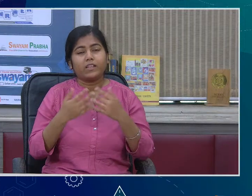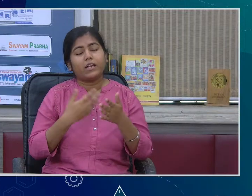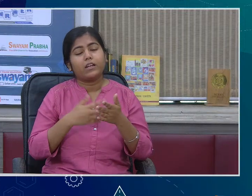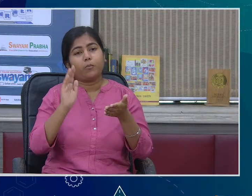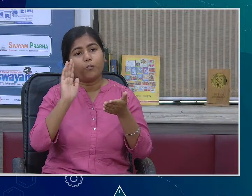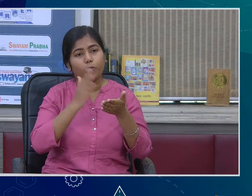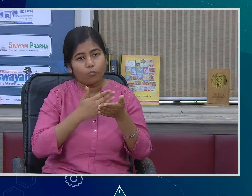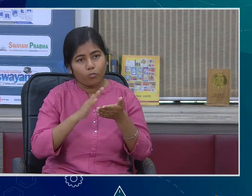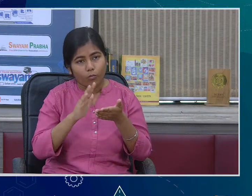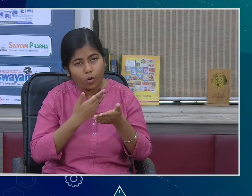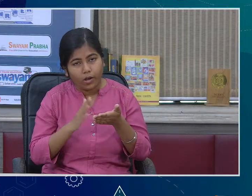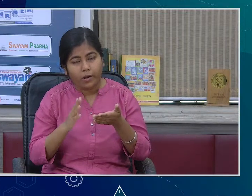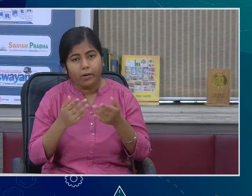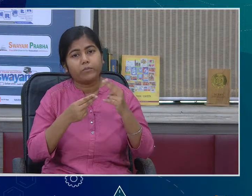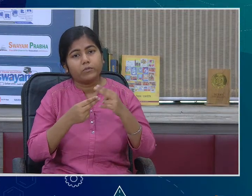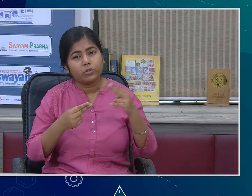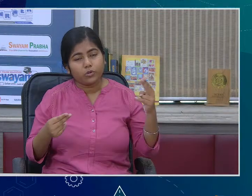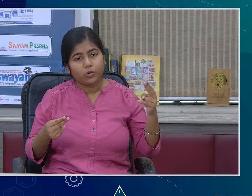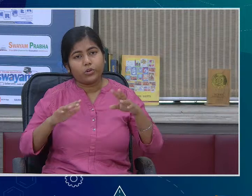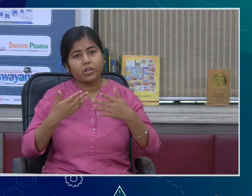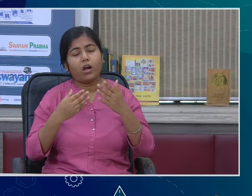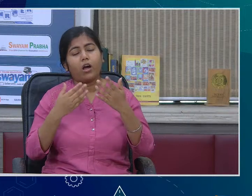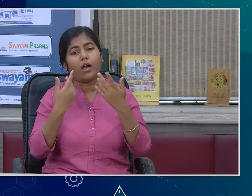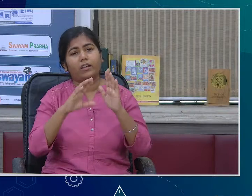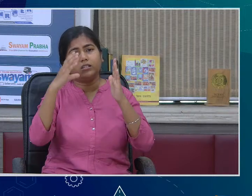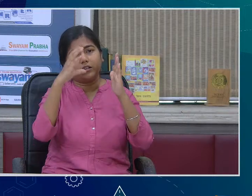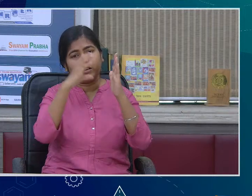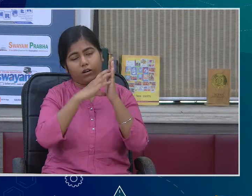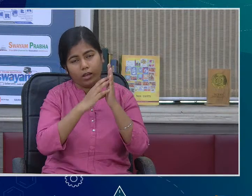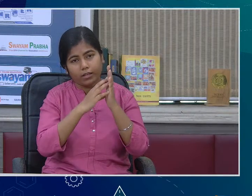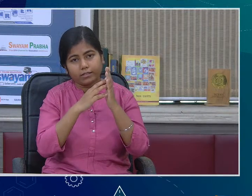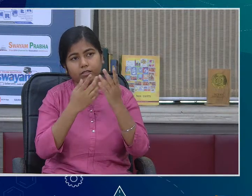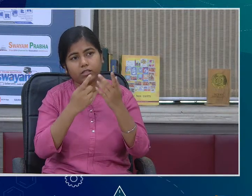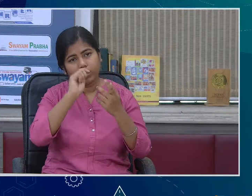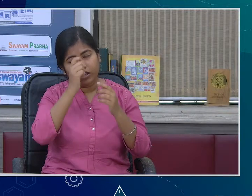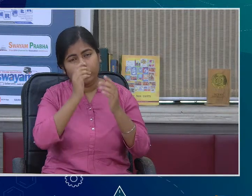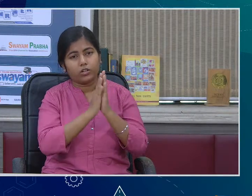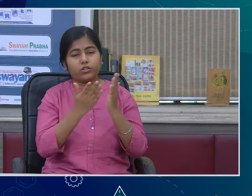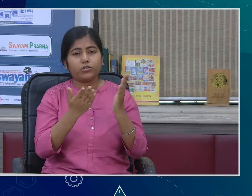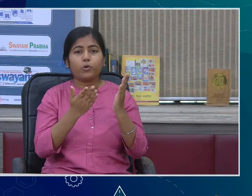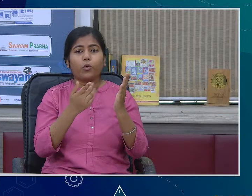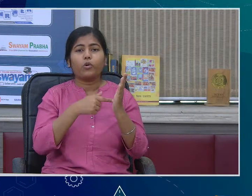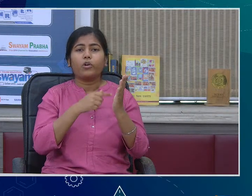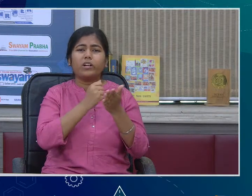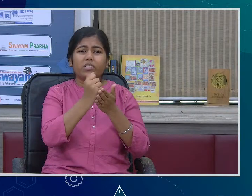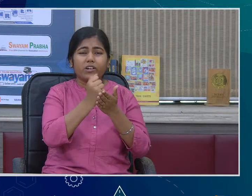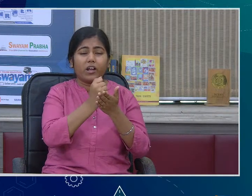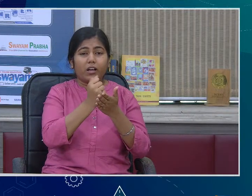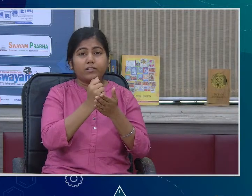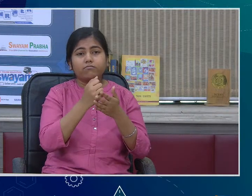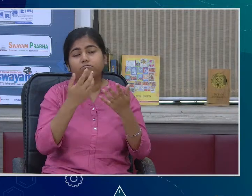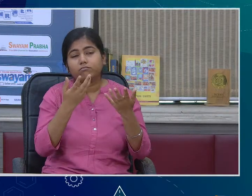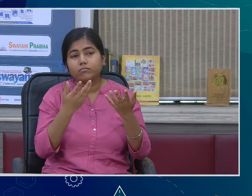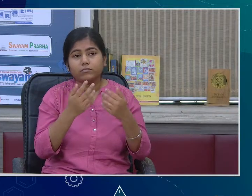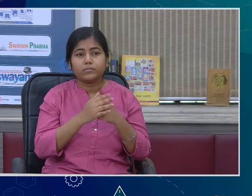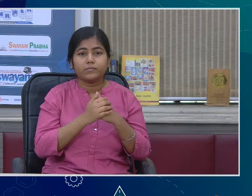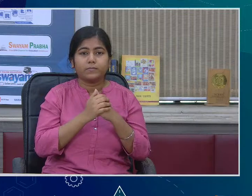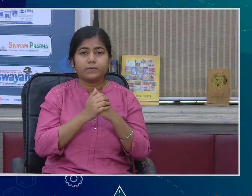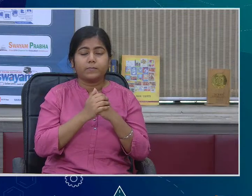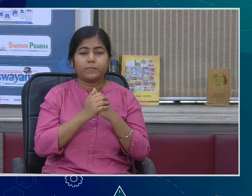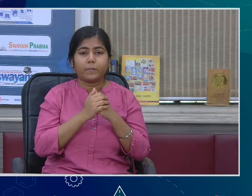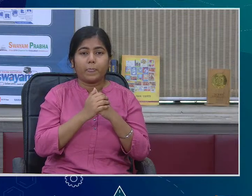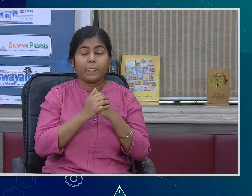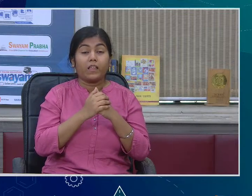poem, or whether it's a text, any text from your English book, try to give a detailed and